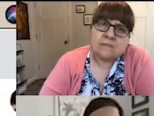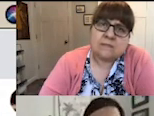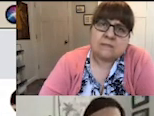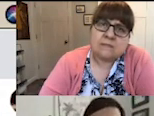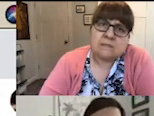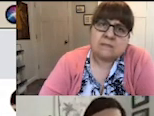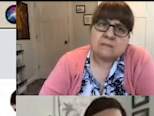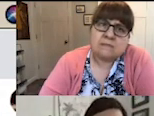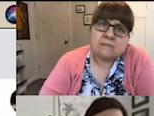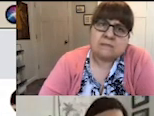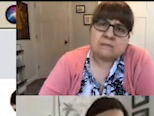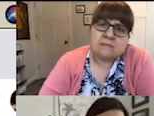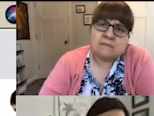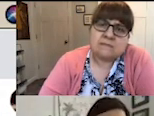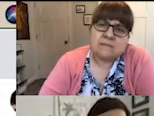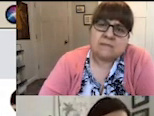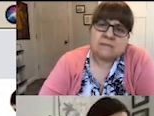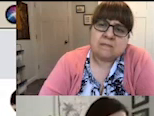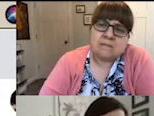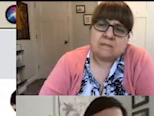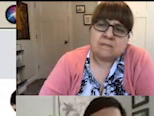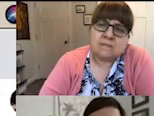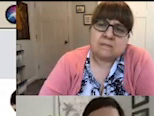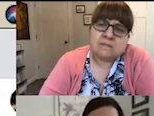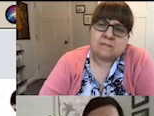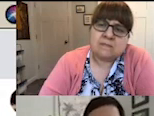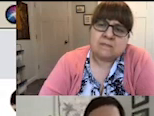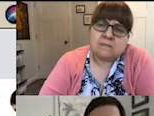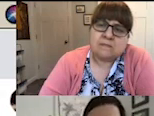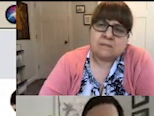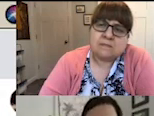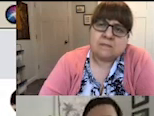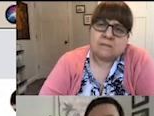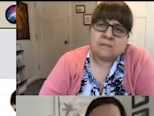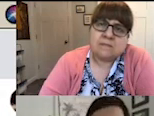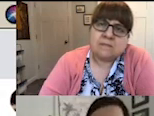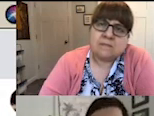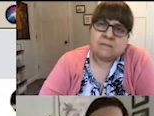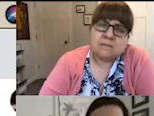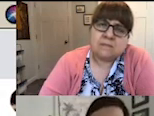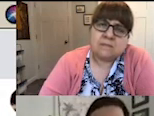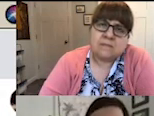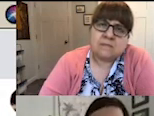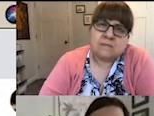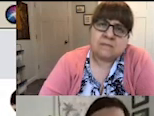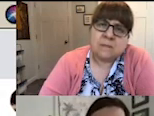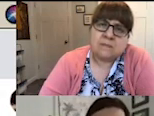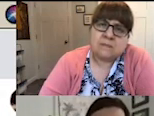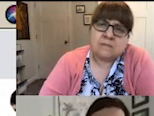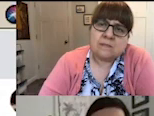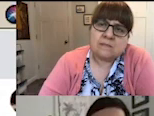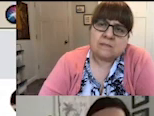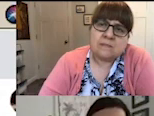tribal territories, or you have to be referencing the indigenous population or those design methods. But what's unfortunate is that